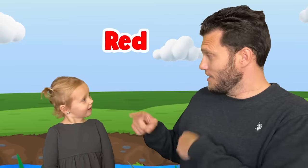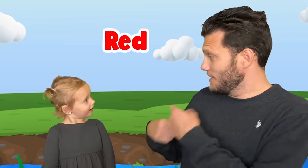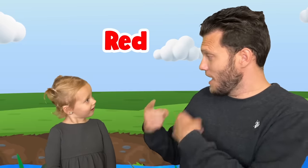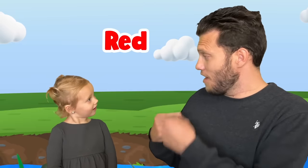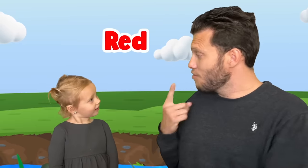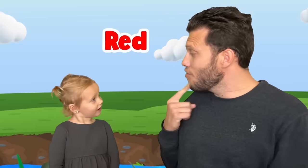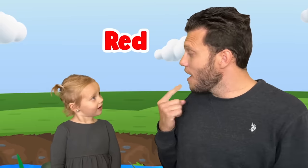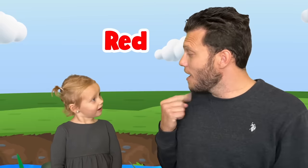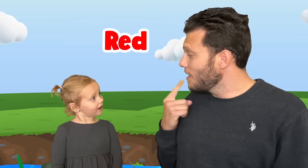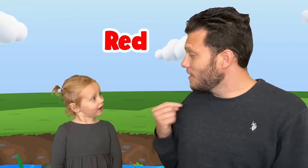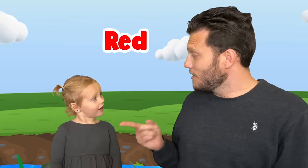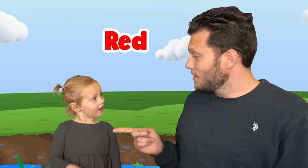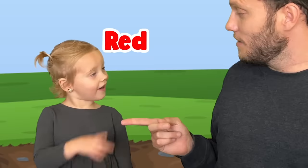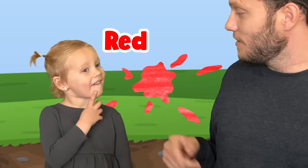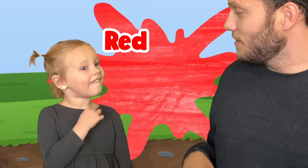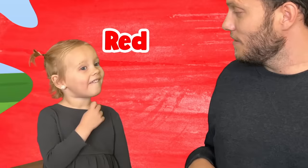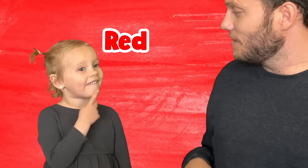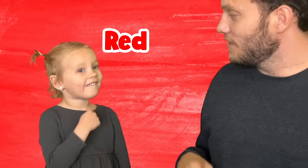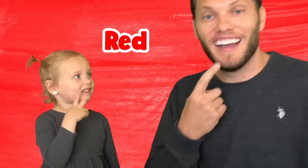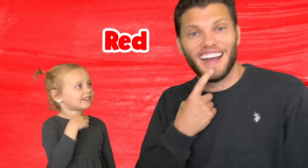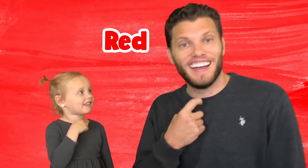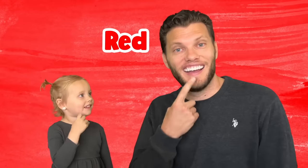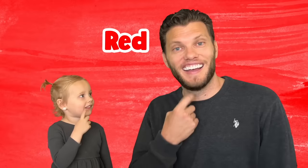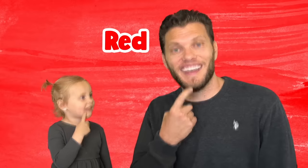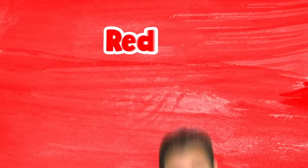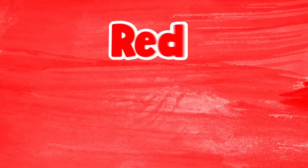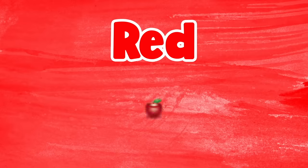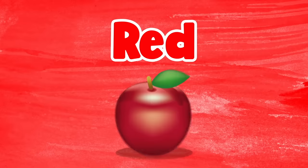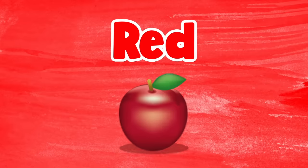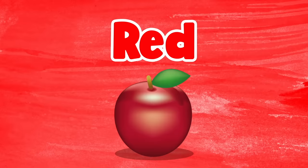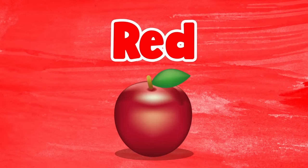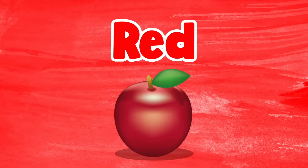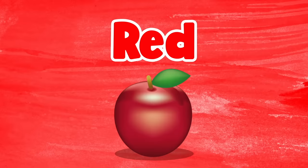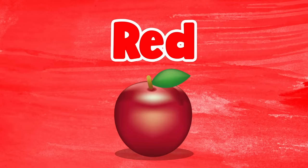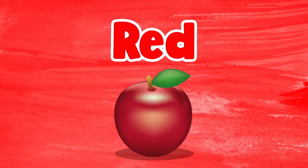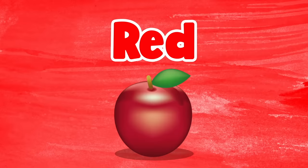Can you sign red? Red. Red.